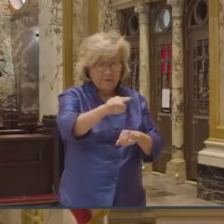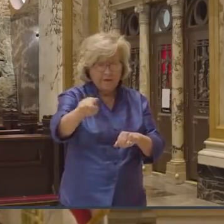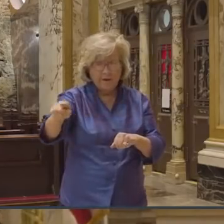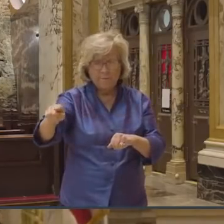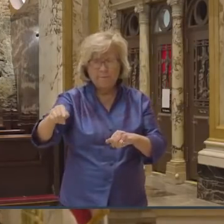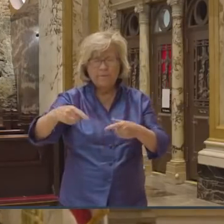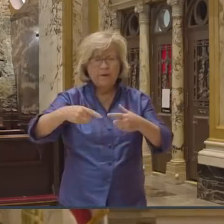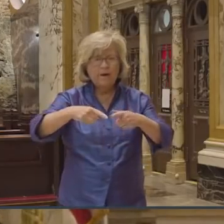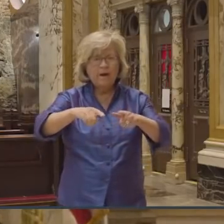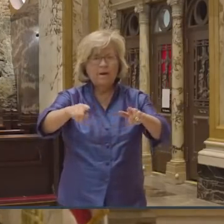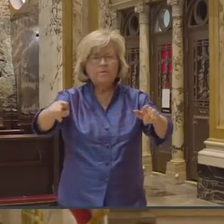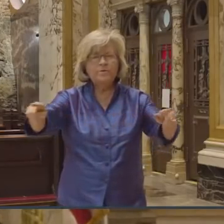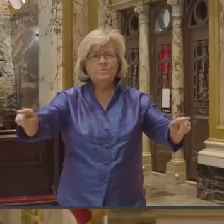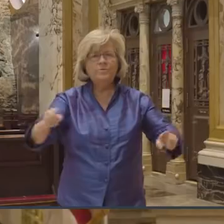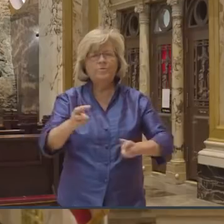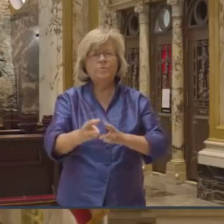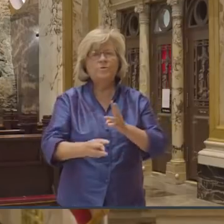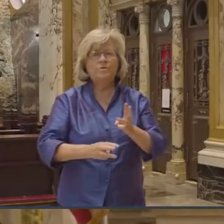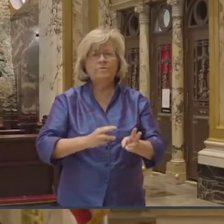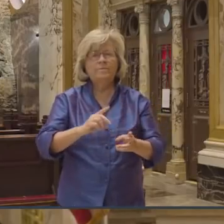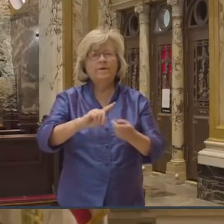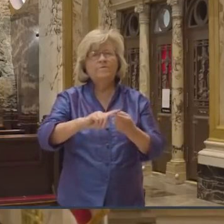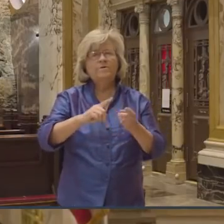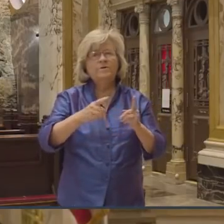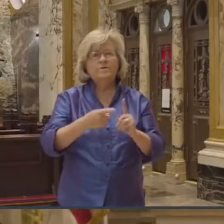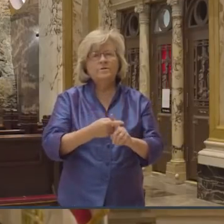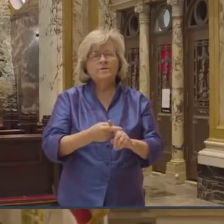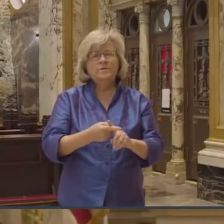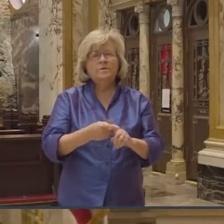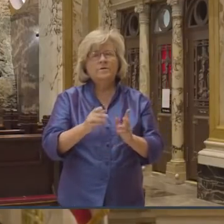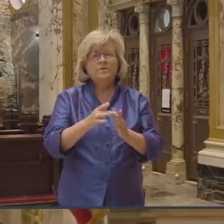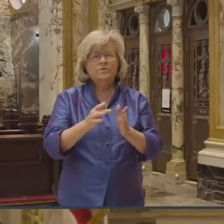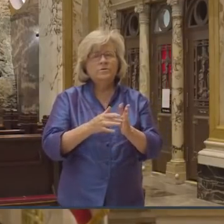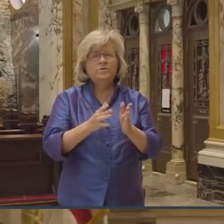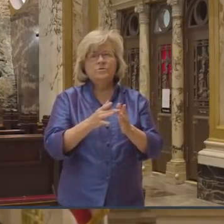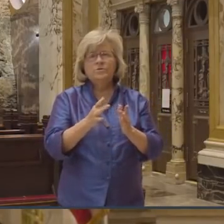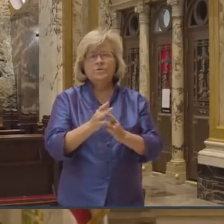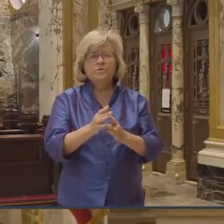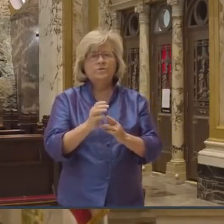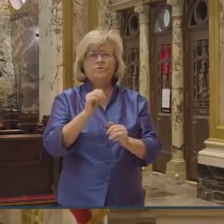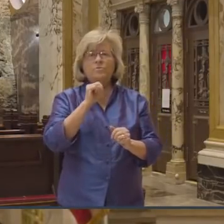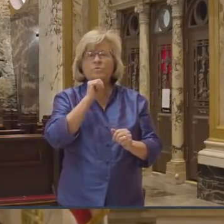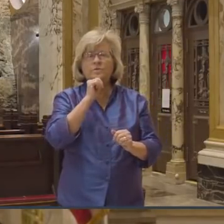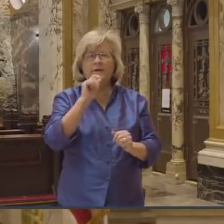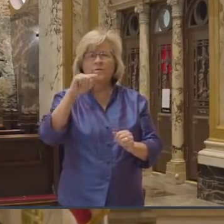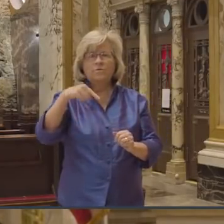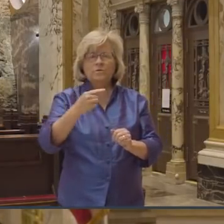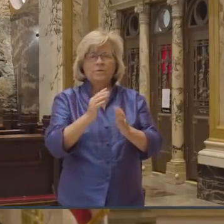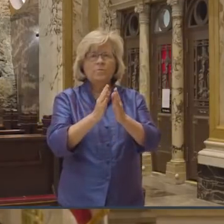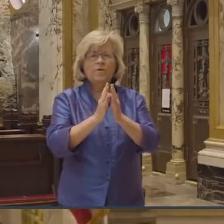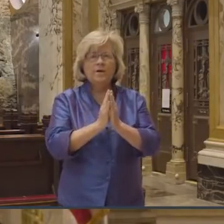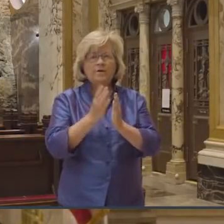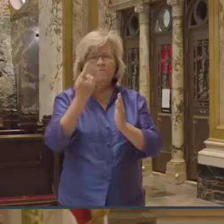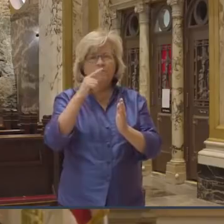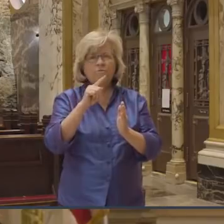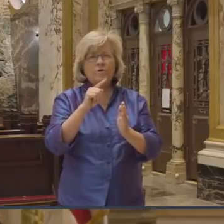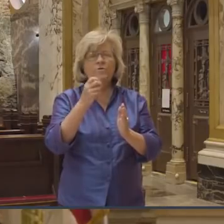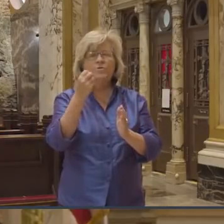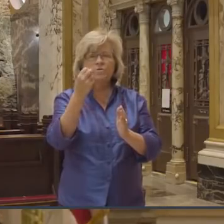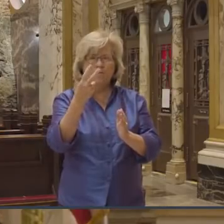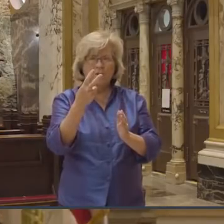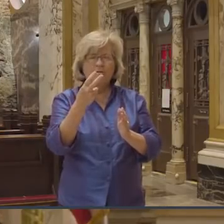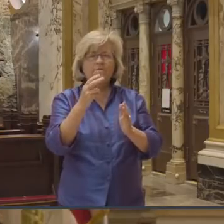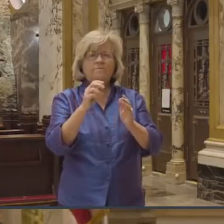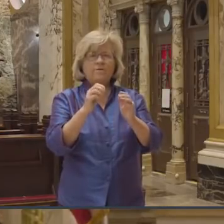world. My friends, I believe that night Jesus was not just praying for his apostles, but was praying for each